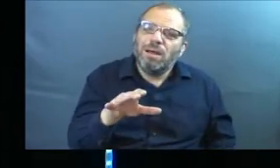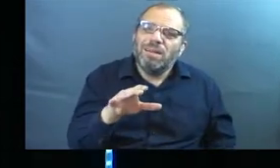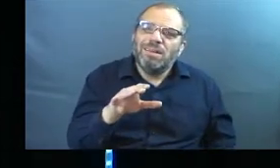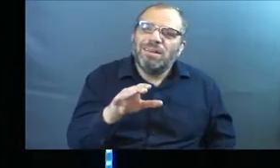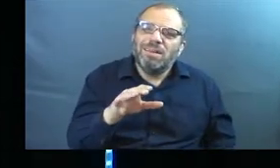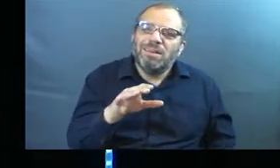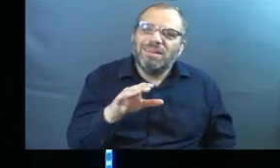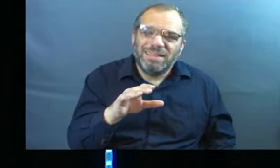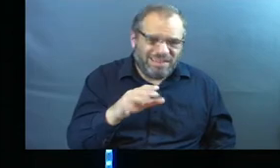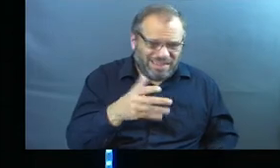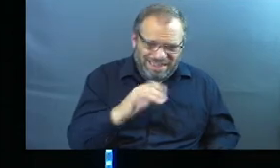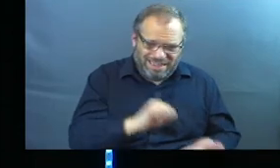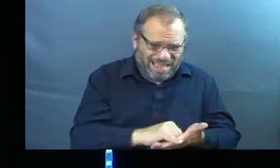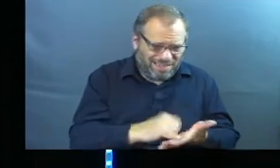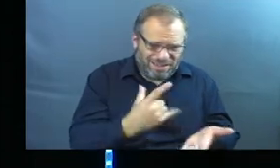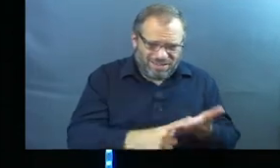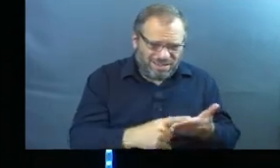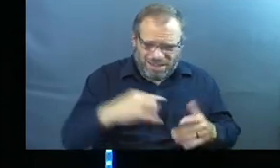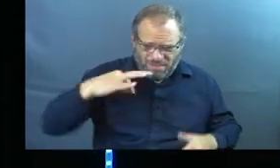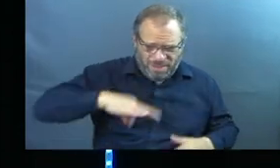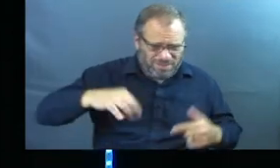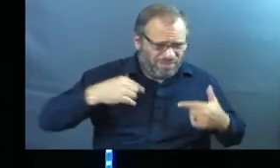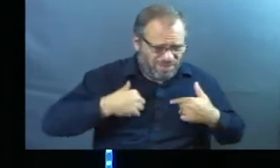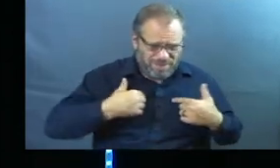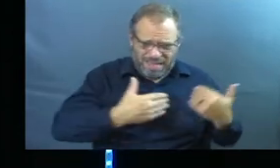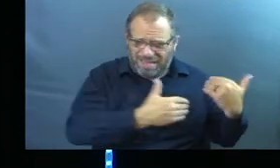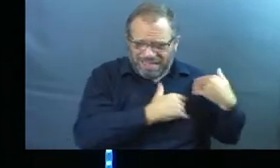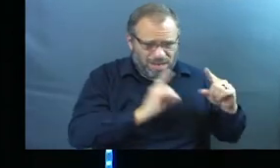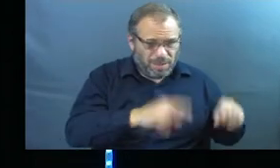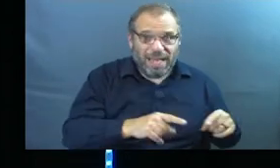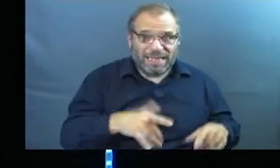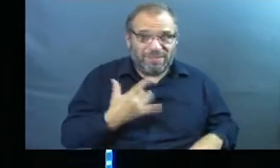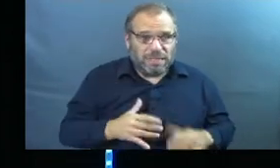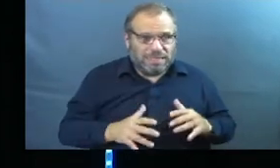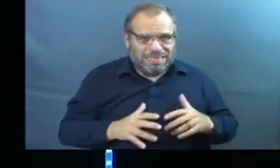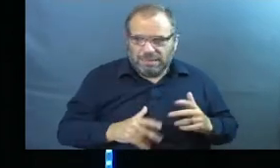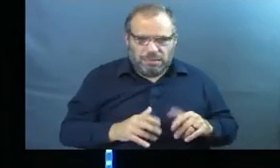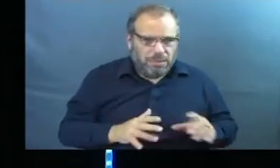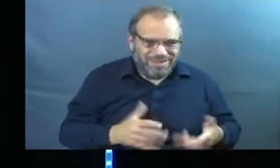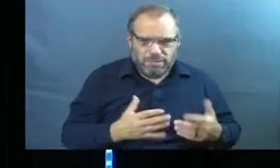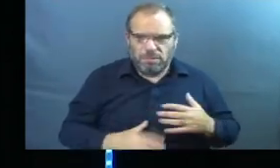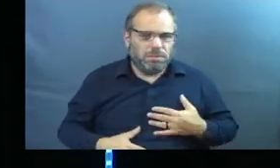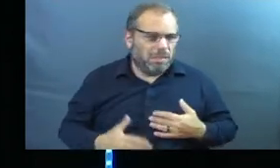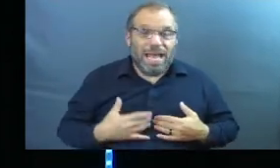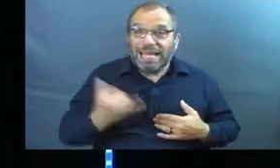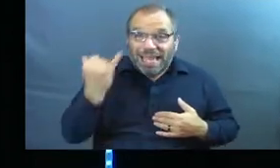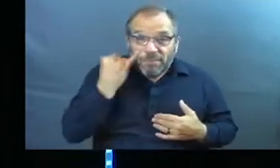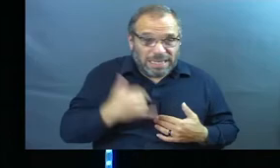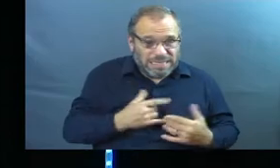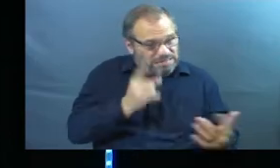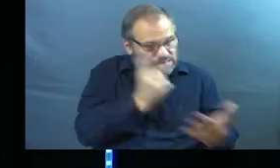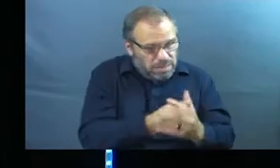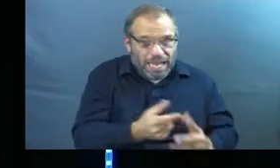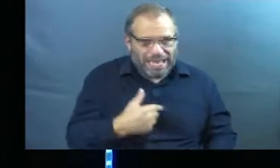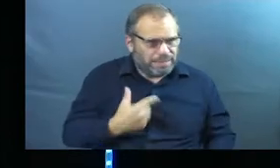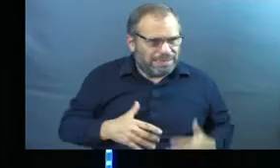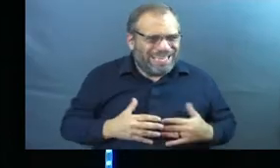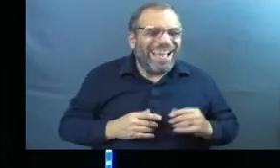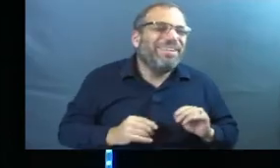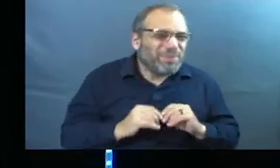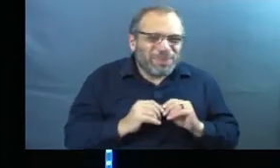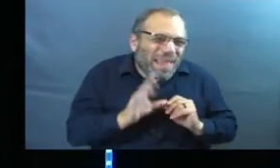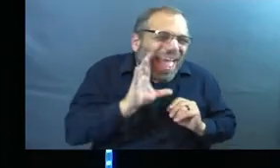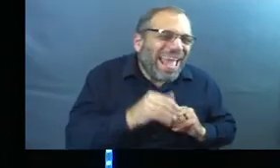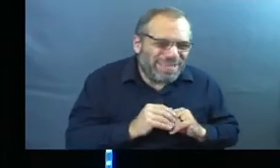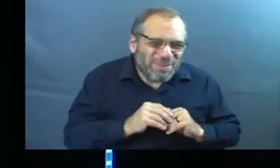for that person in that conversation. Them holding you accountable, it's probably awkward. They probably don't want to do it. I know I'm that person. If I have to tell somebody, you got to stop doing that. I'm like, hey,